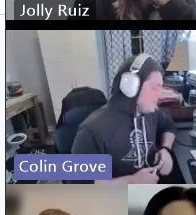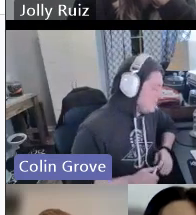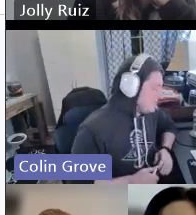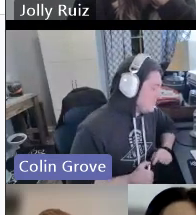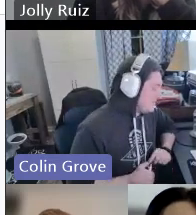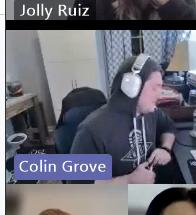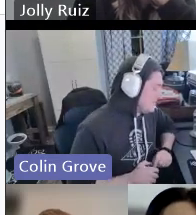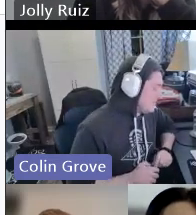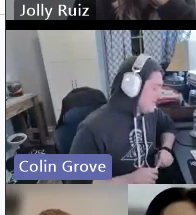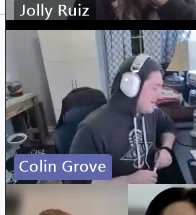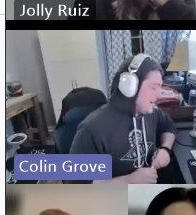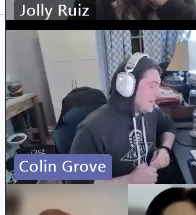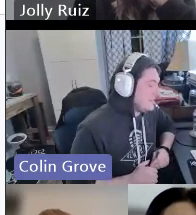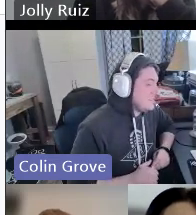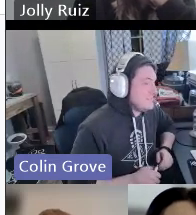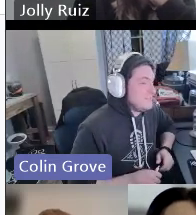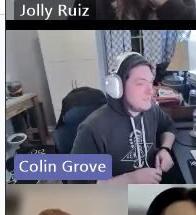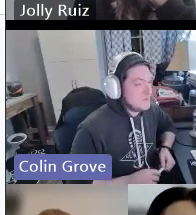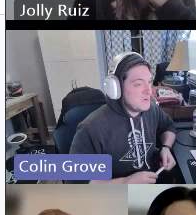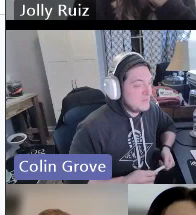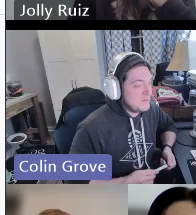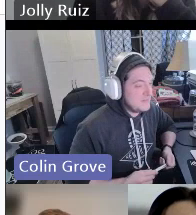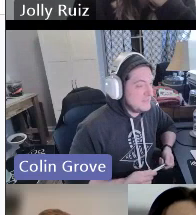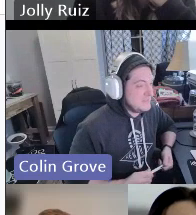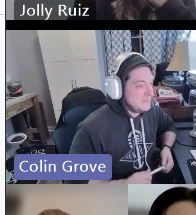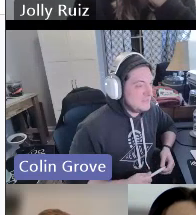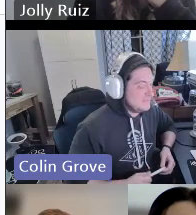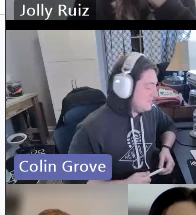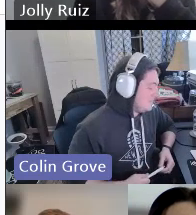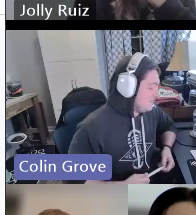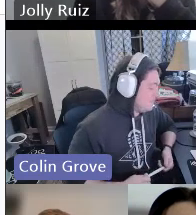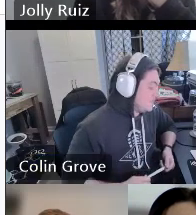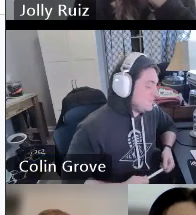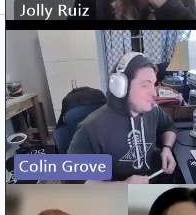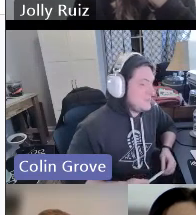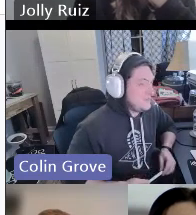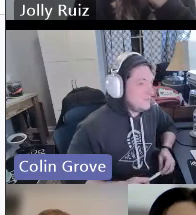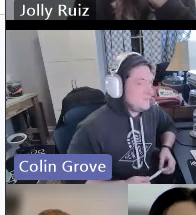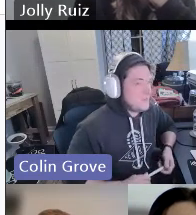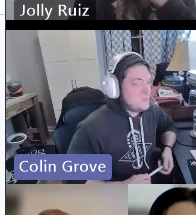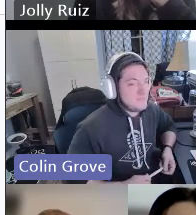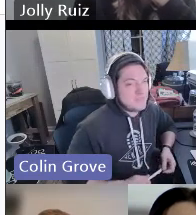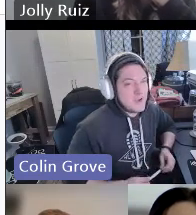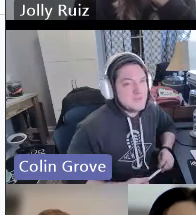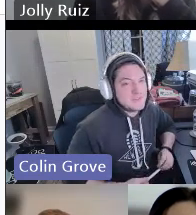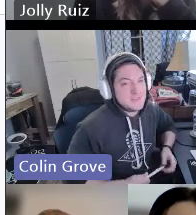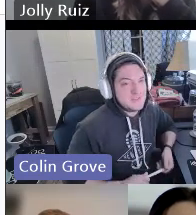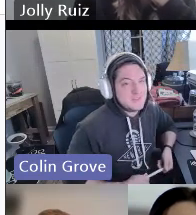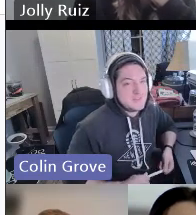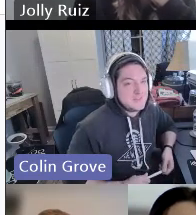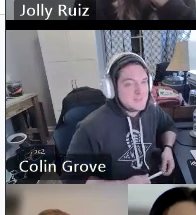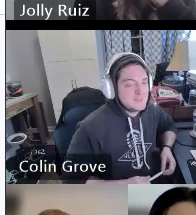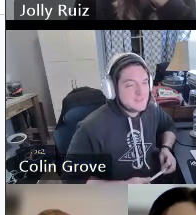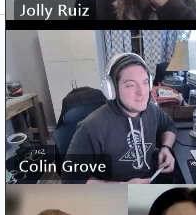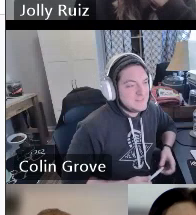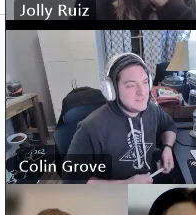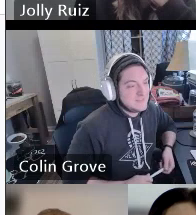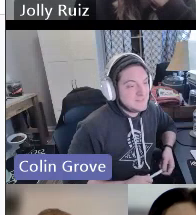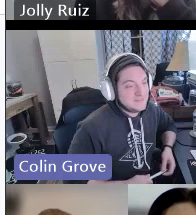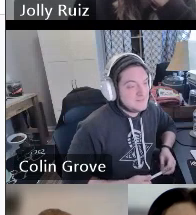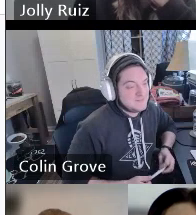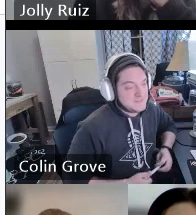the micromanaging, but I consider this more of a substantial invasion of privacy.